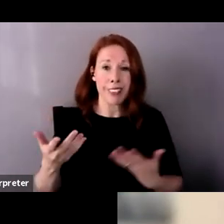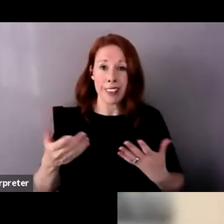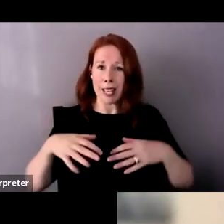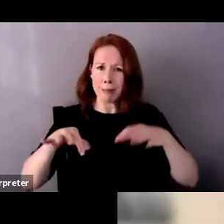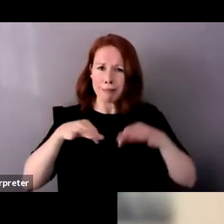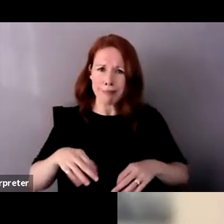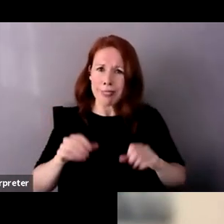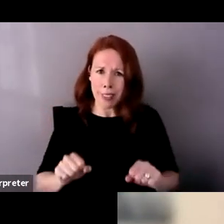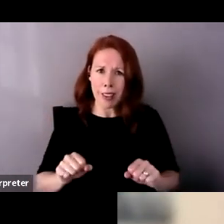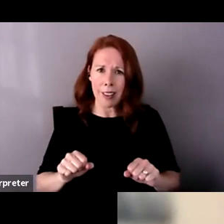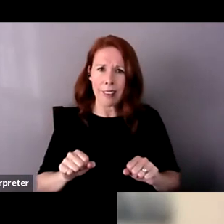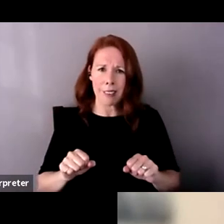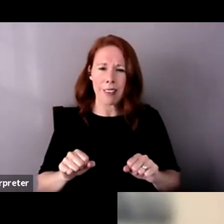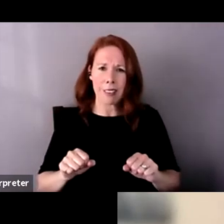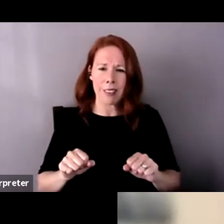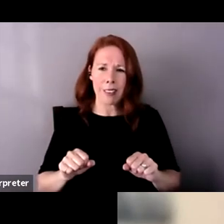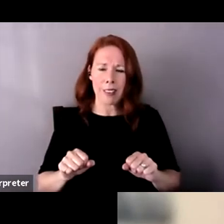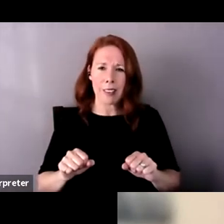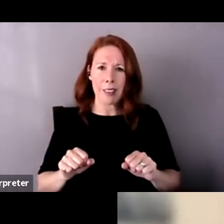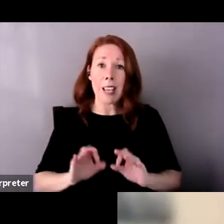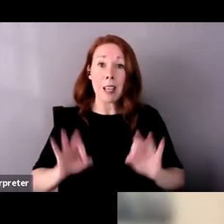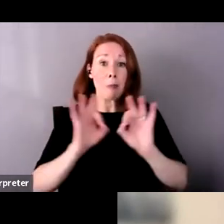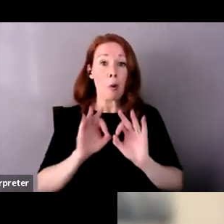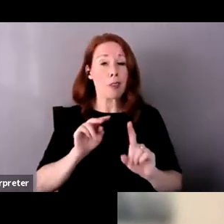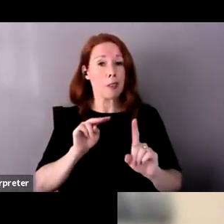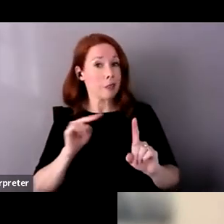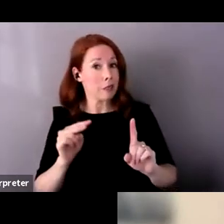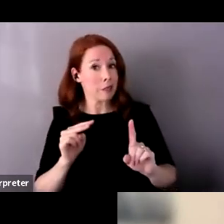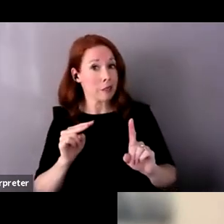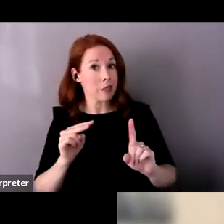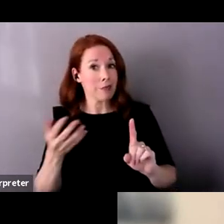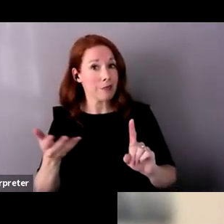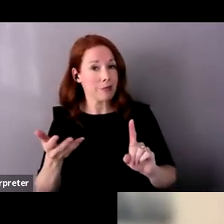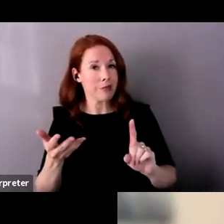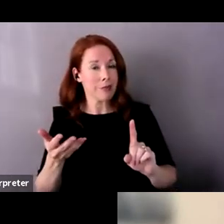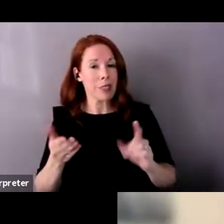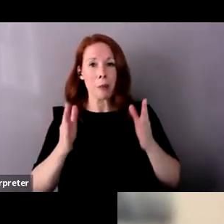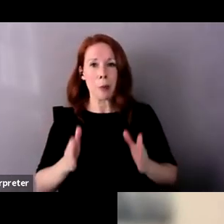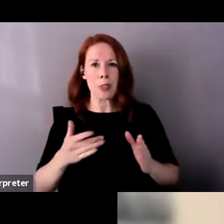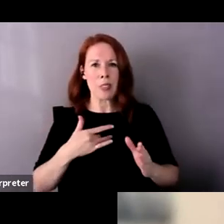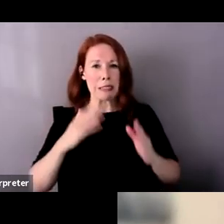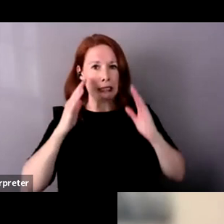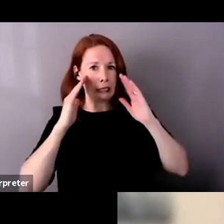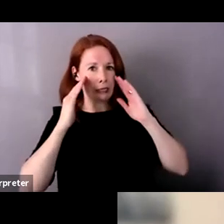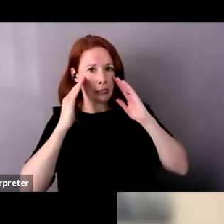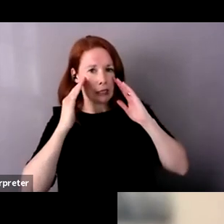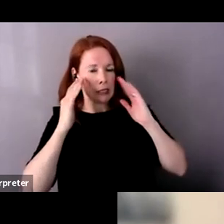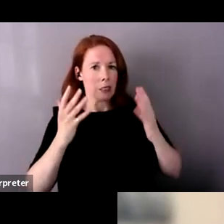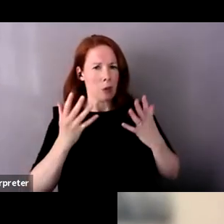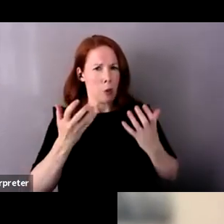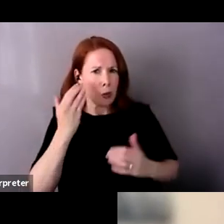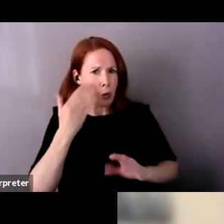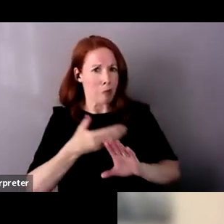yeah, just trying to think about, one, the perspective of a person that, you know, might feel a little bit anxious. They want to